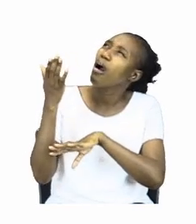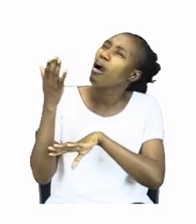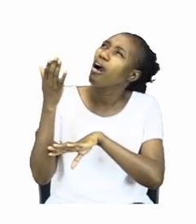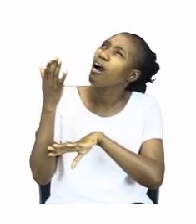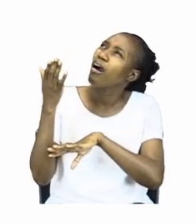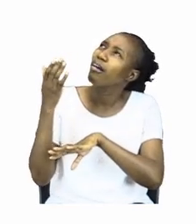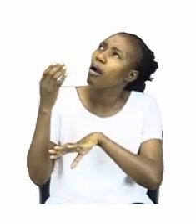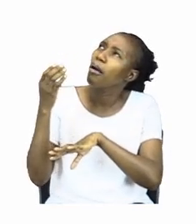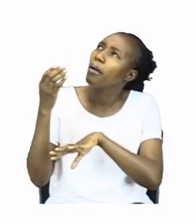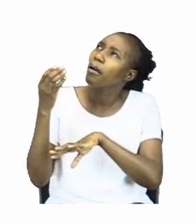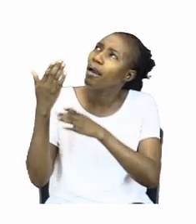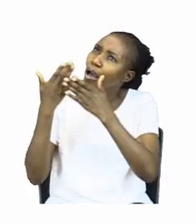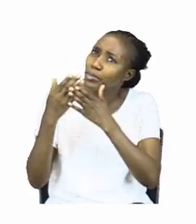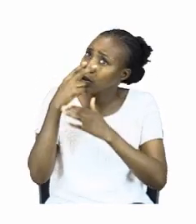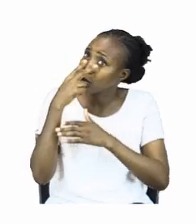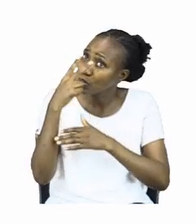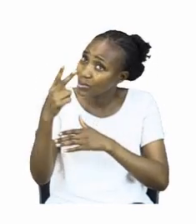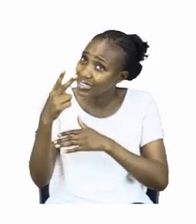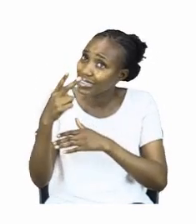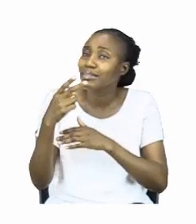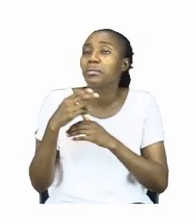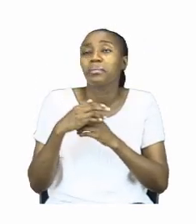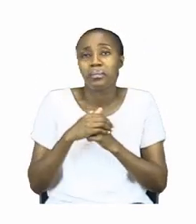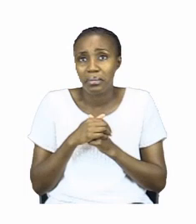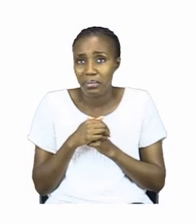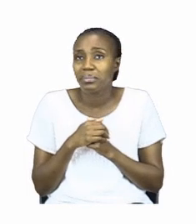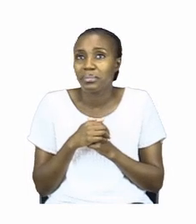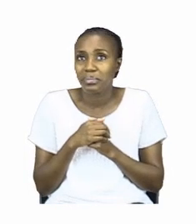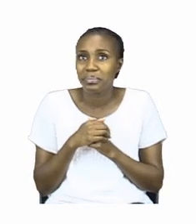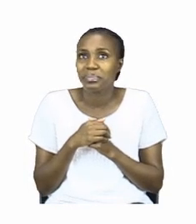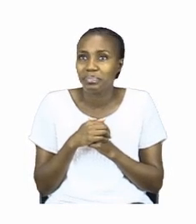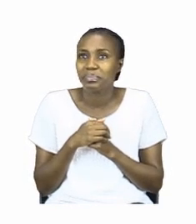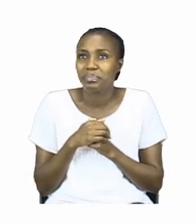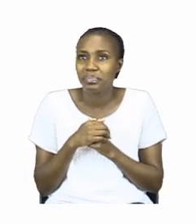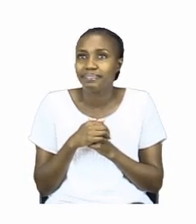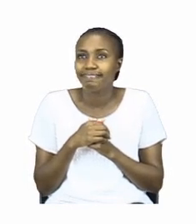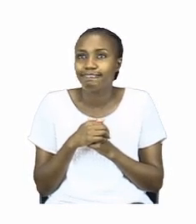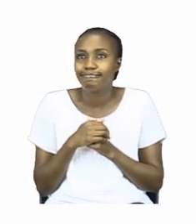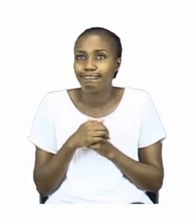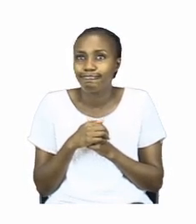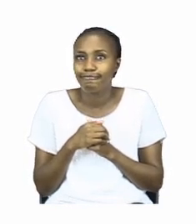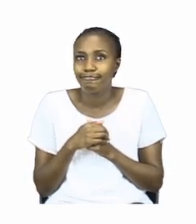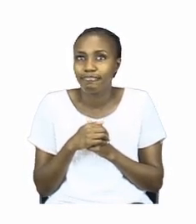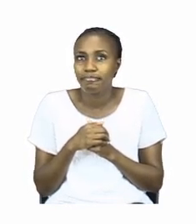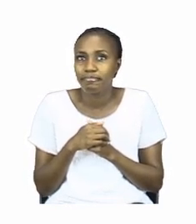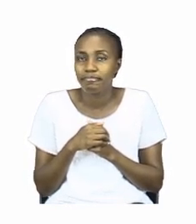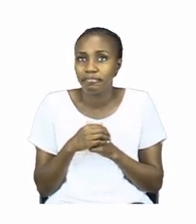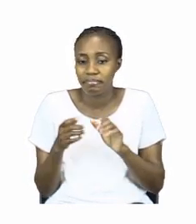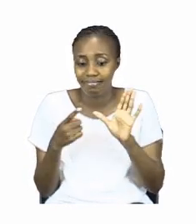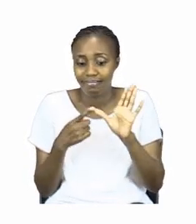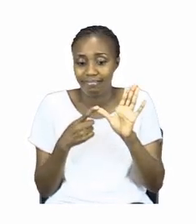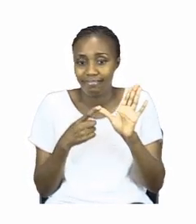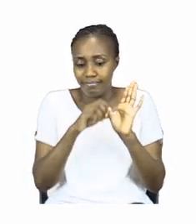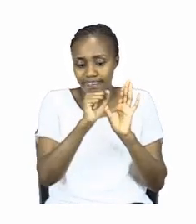very brightly, allowing us to see just a little bit of what happens outside. With the moon, the next word is